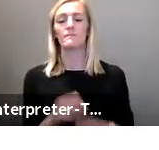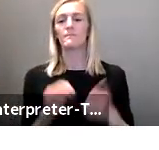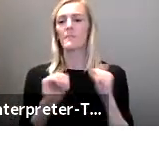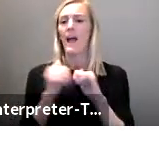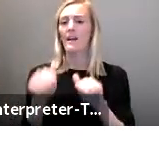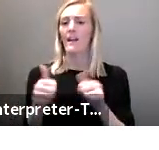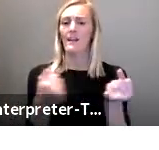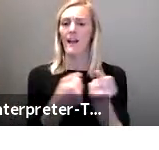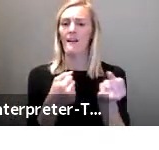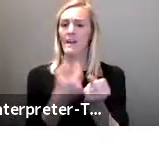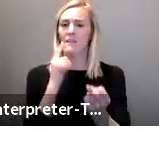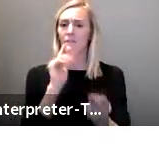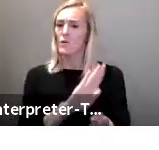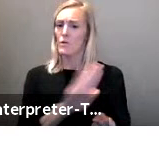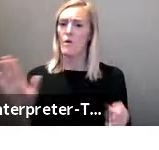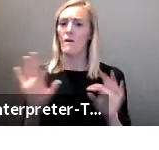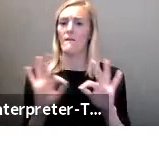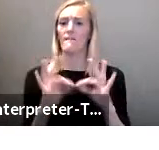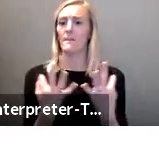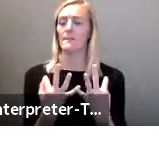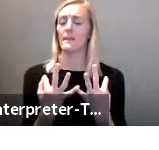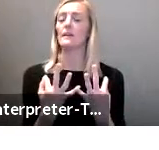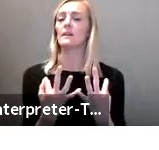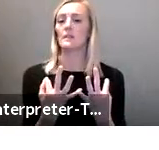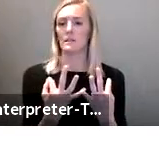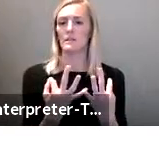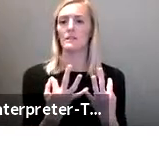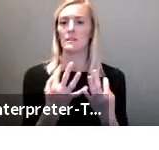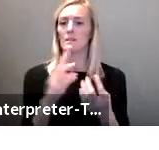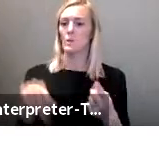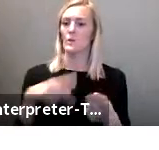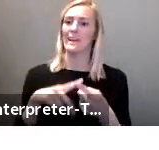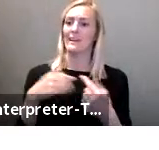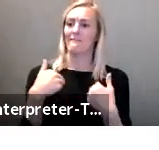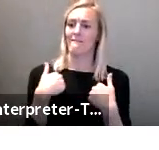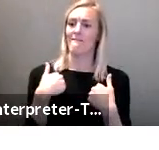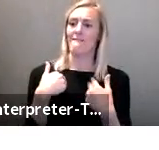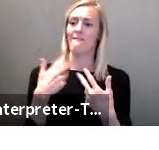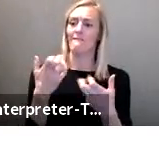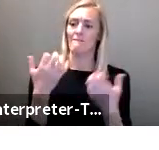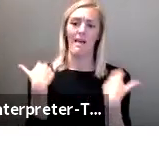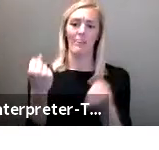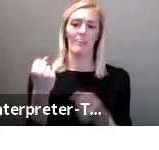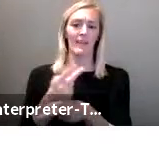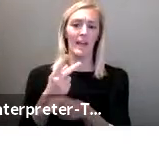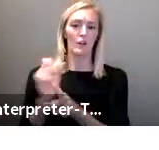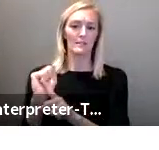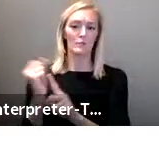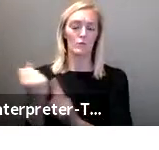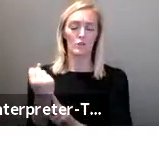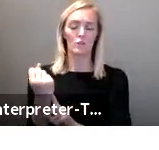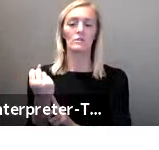your own family members going into these healthcare situations. But in addition to that,